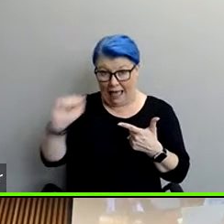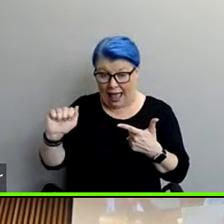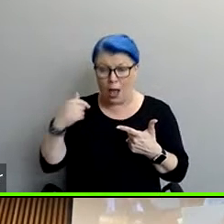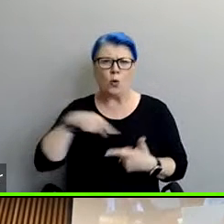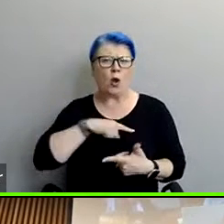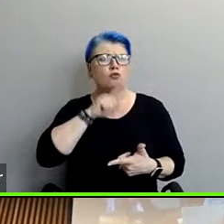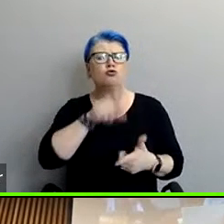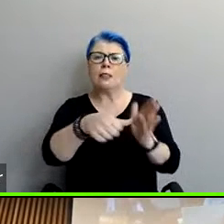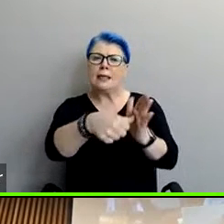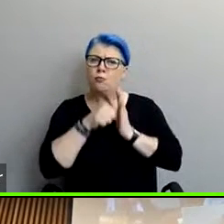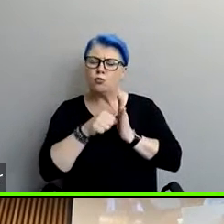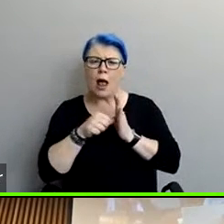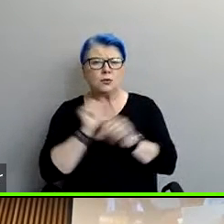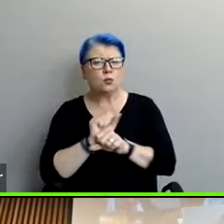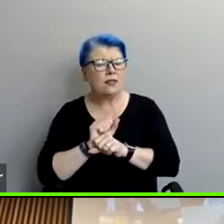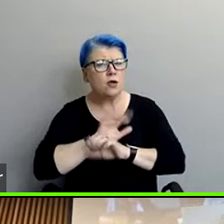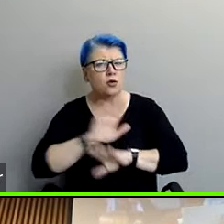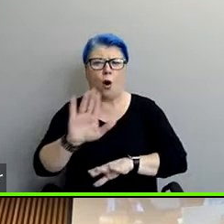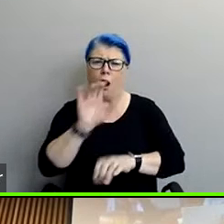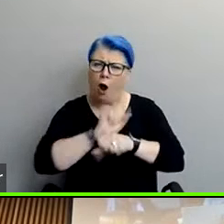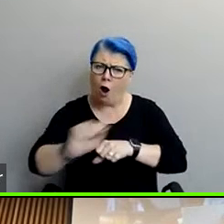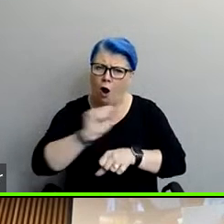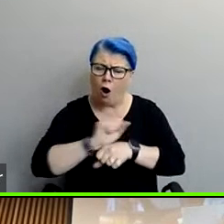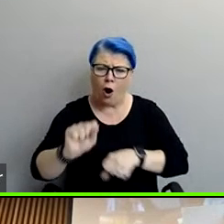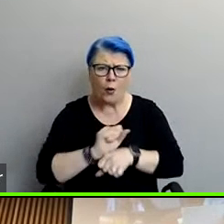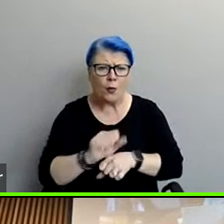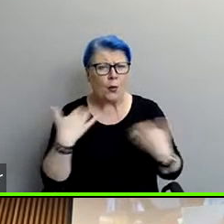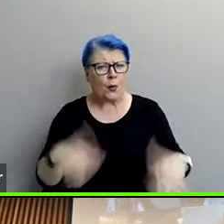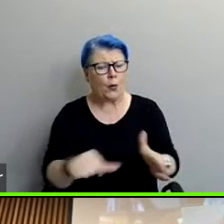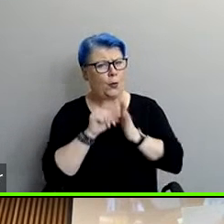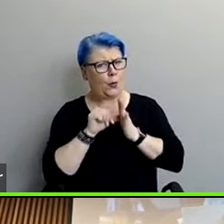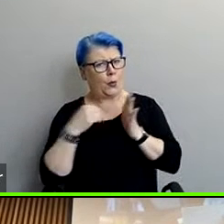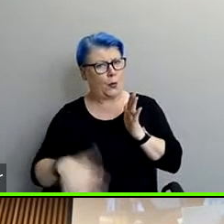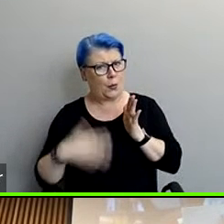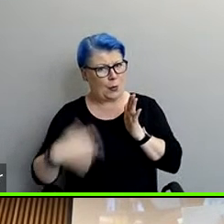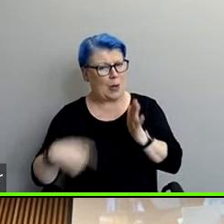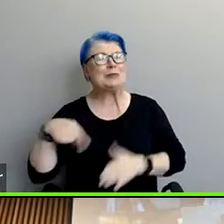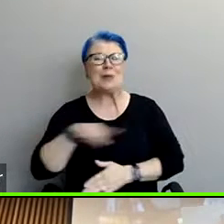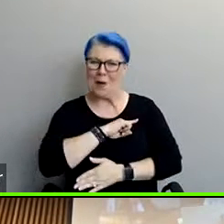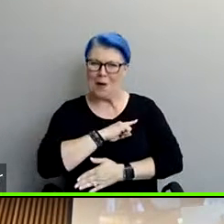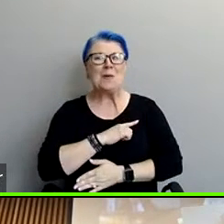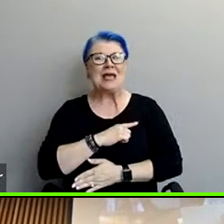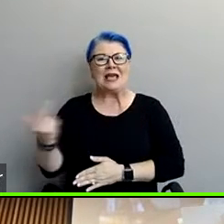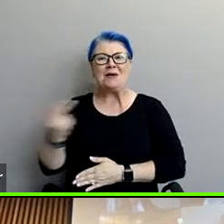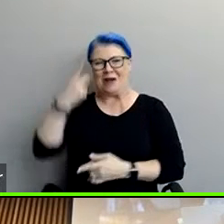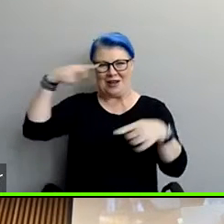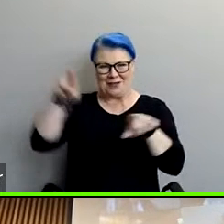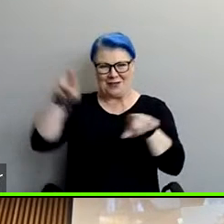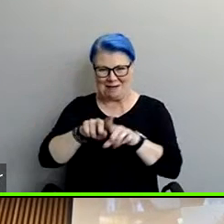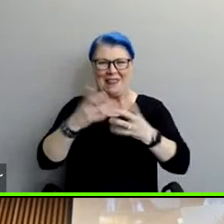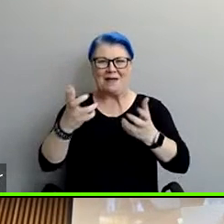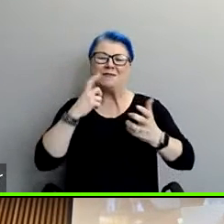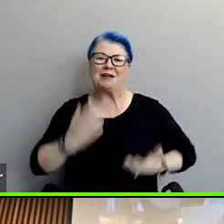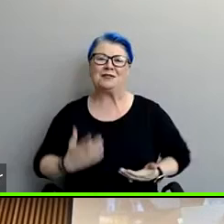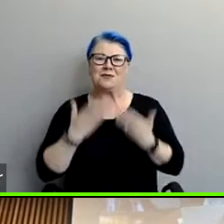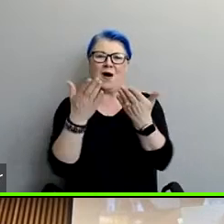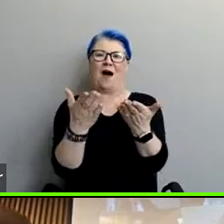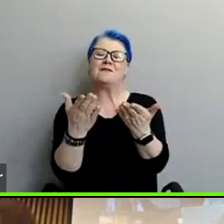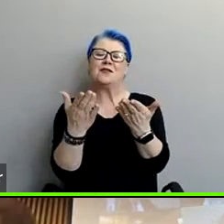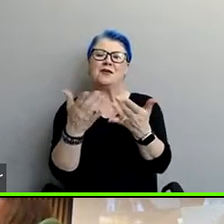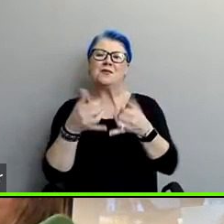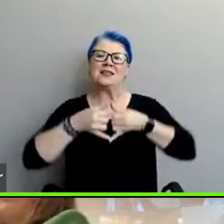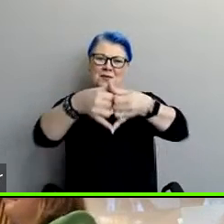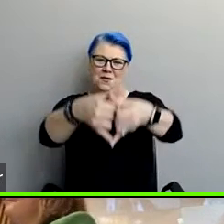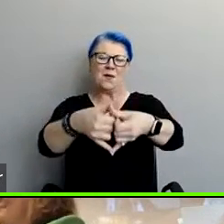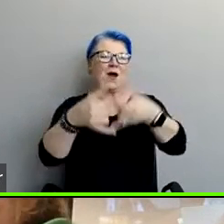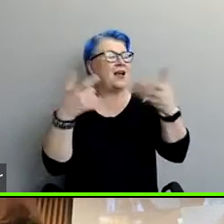for this award, and our board voted unanimously to give you this award. So with no further ado, I'd like to present with you the